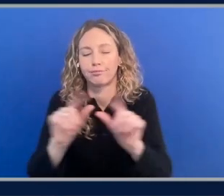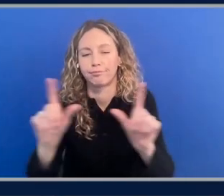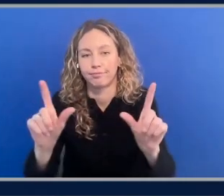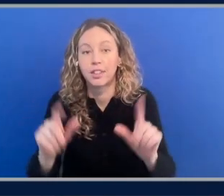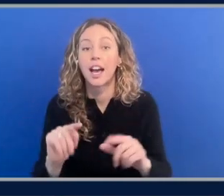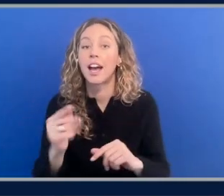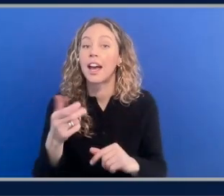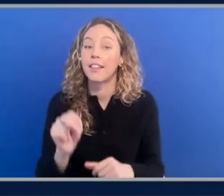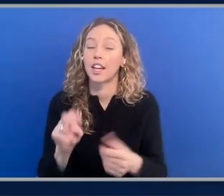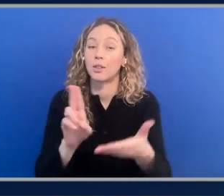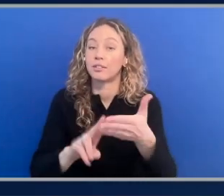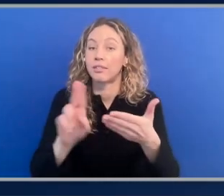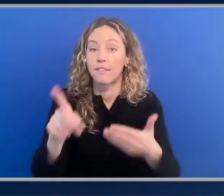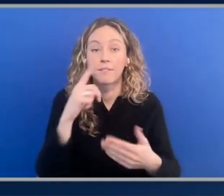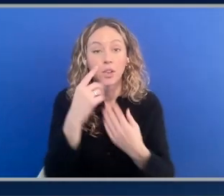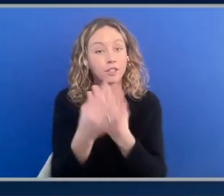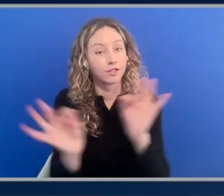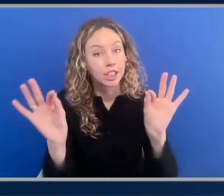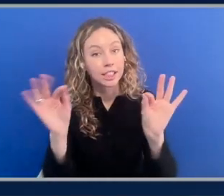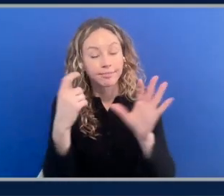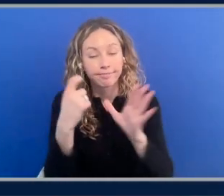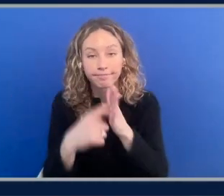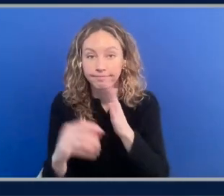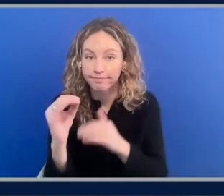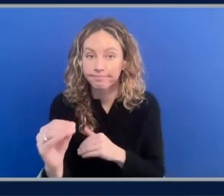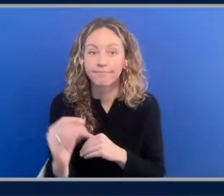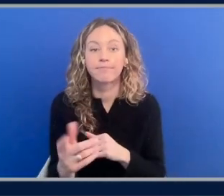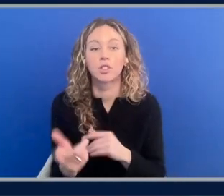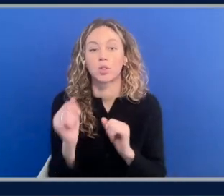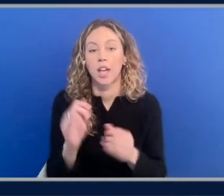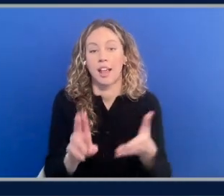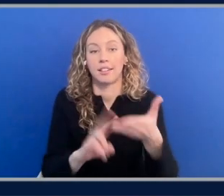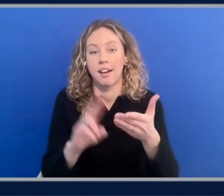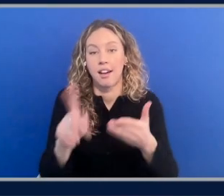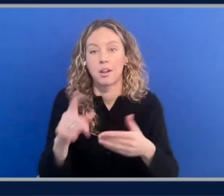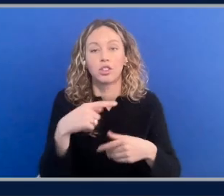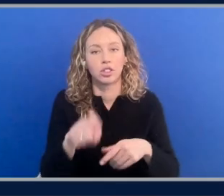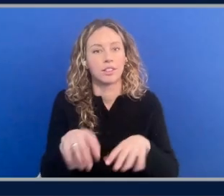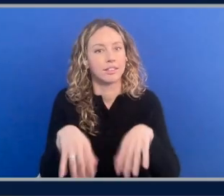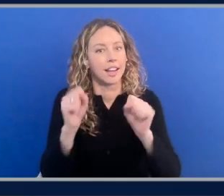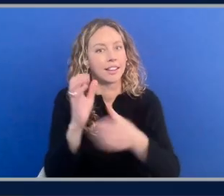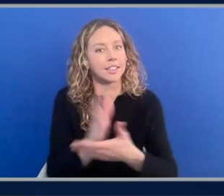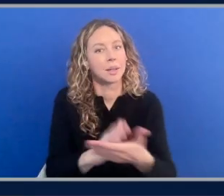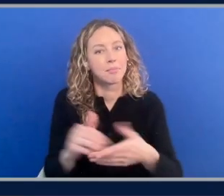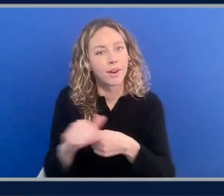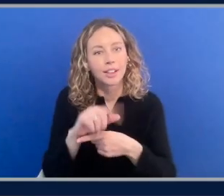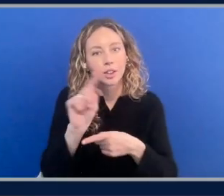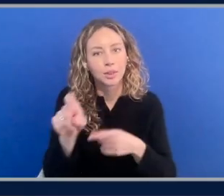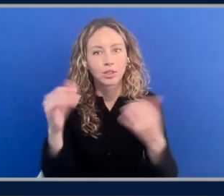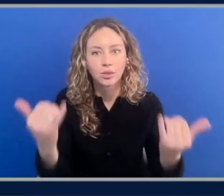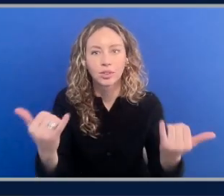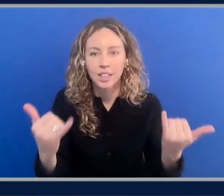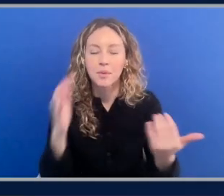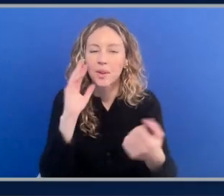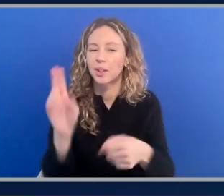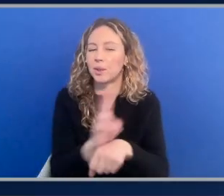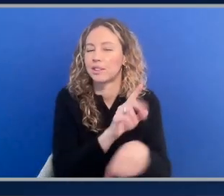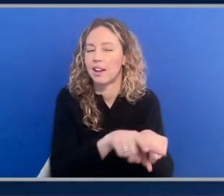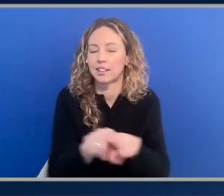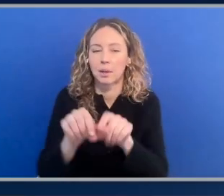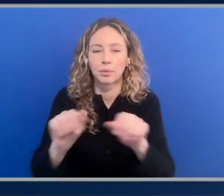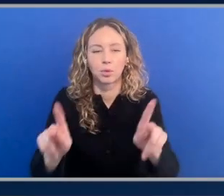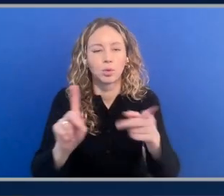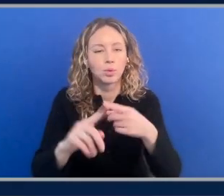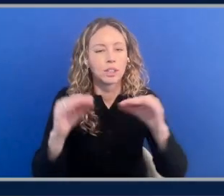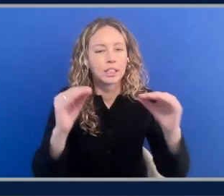in it for free. For free. I think we should enroll in that, and I think we should take some practice questions, and I think we should use that as an opportunity to teach these folks a little